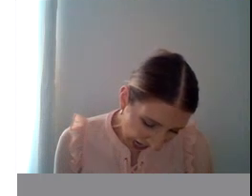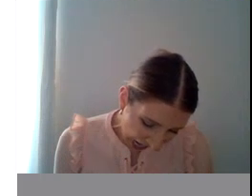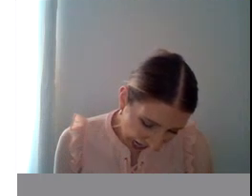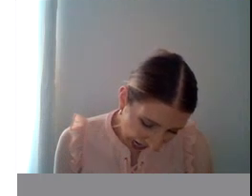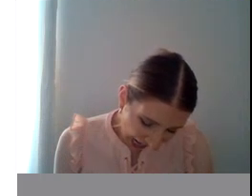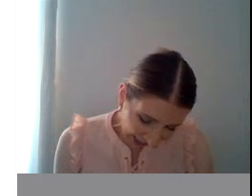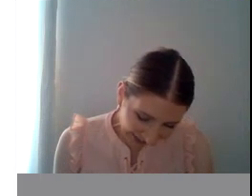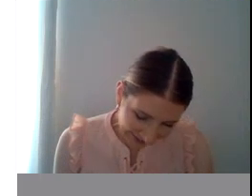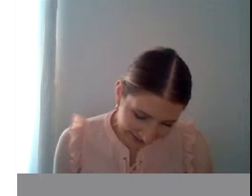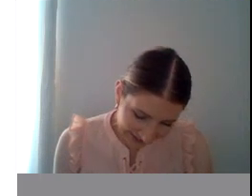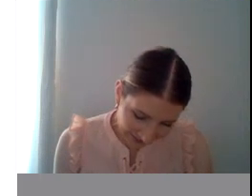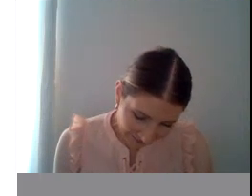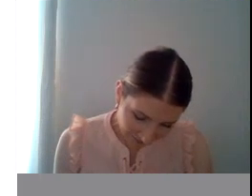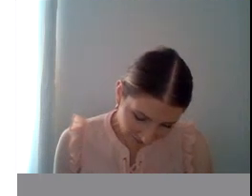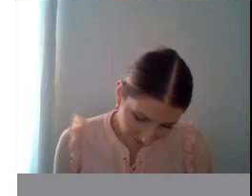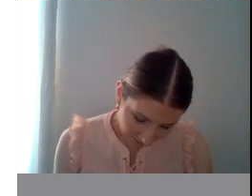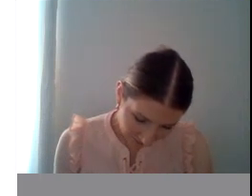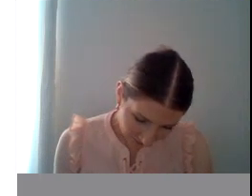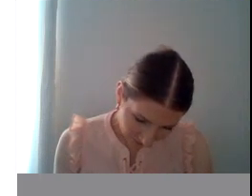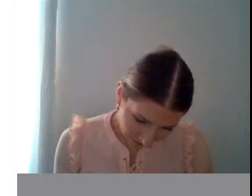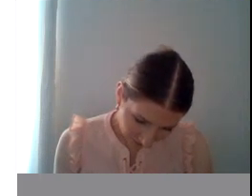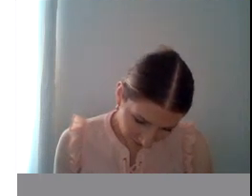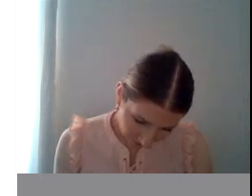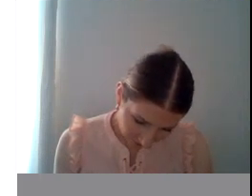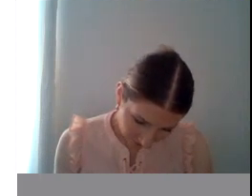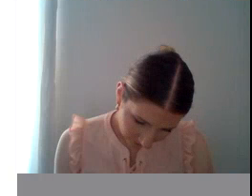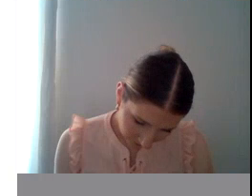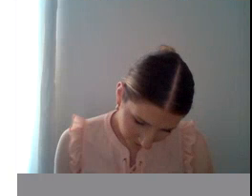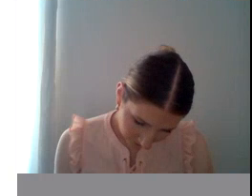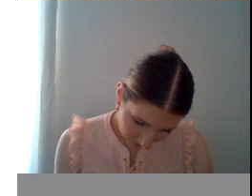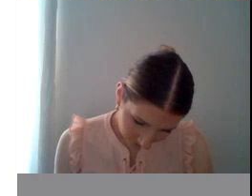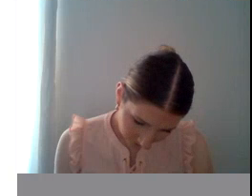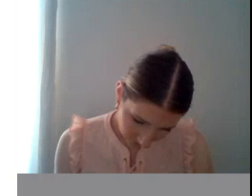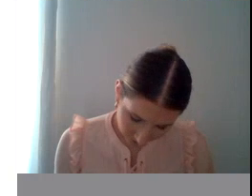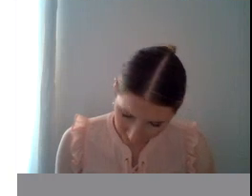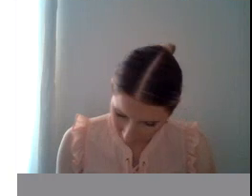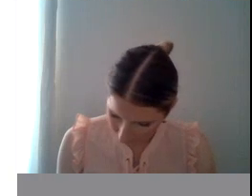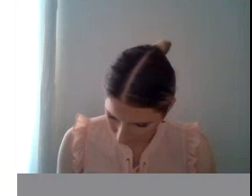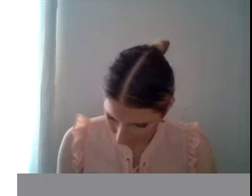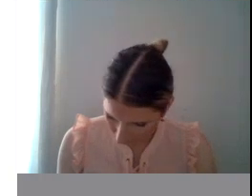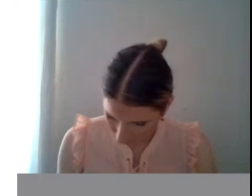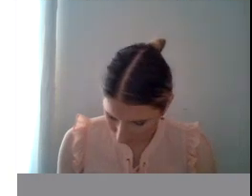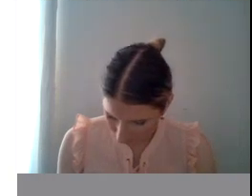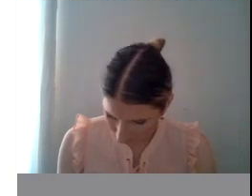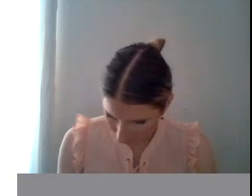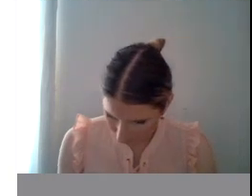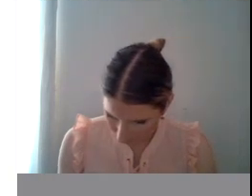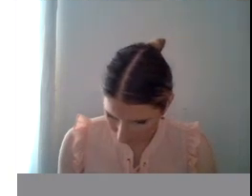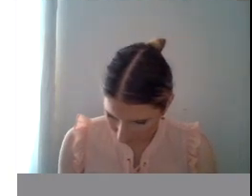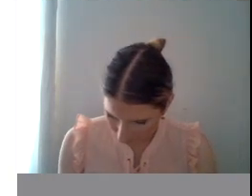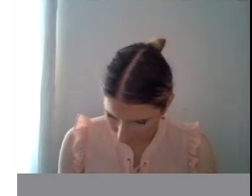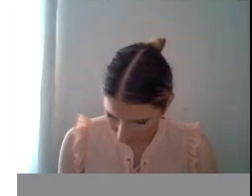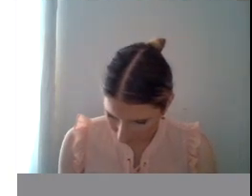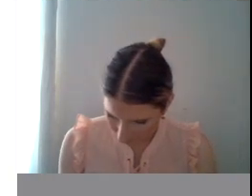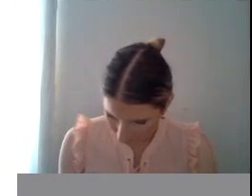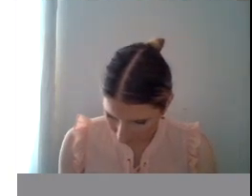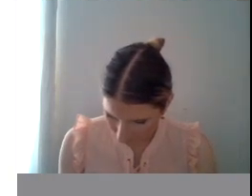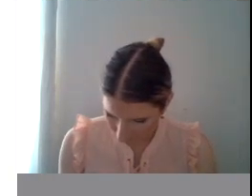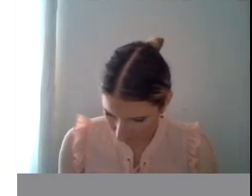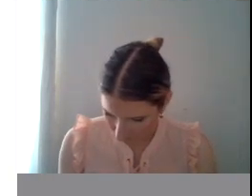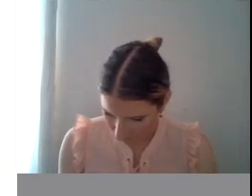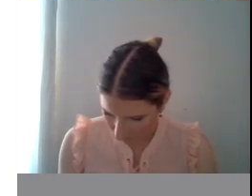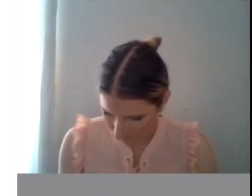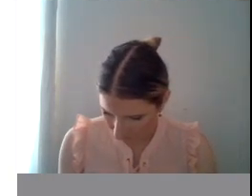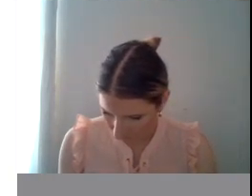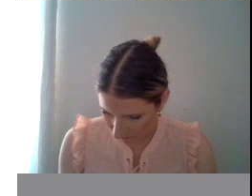and economical well-being, especially among this population. So we really need to think about, as a whole, how we can